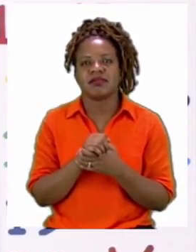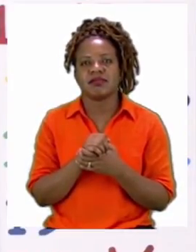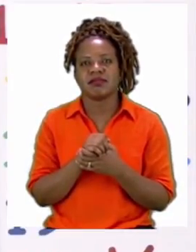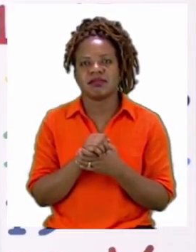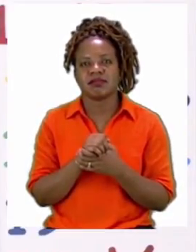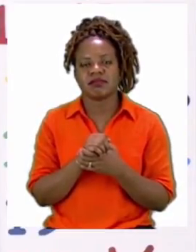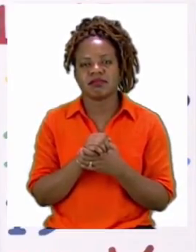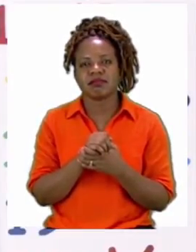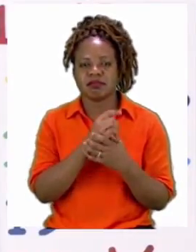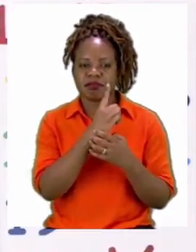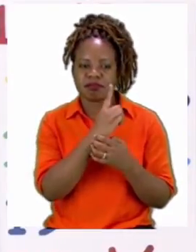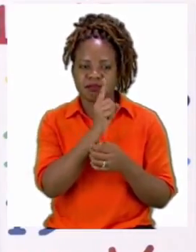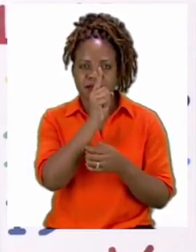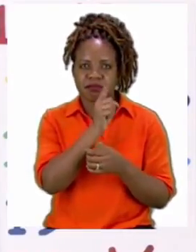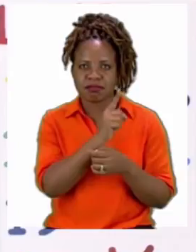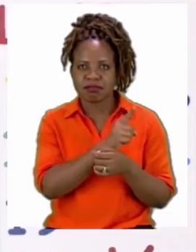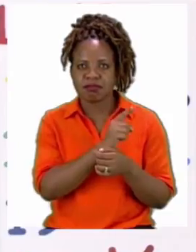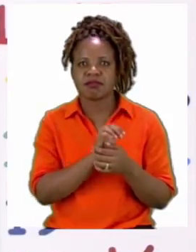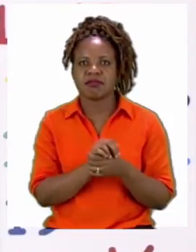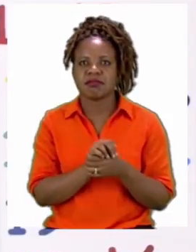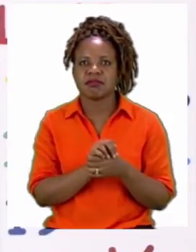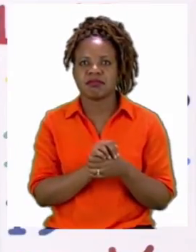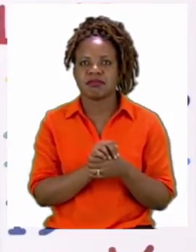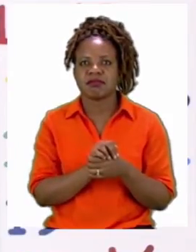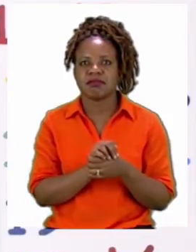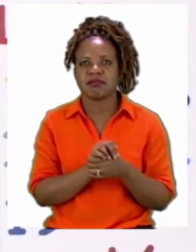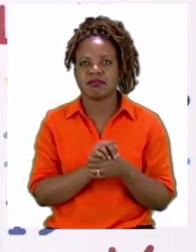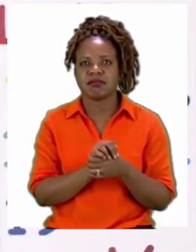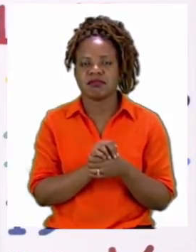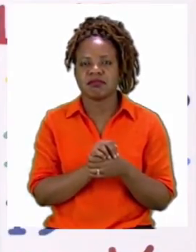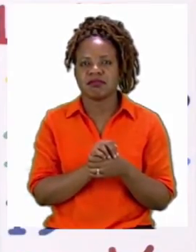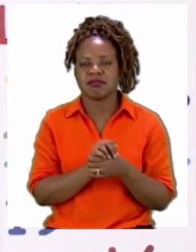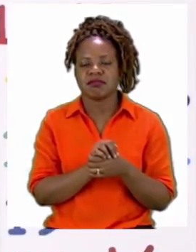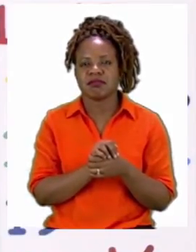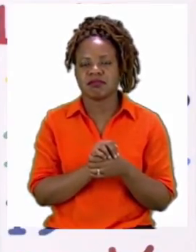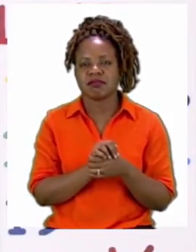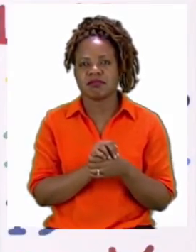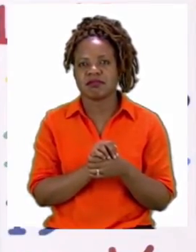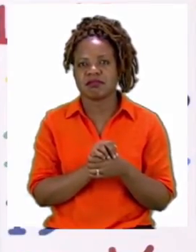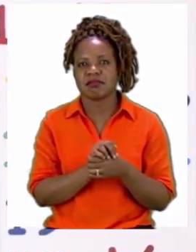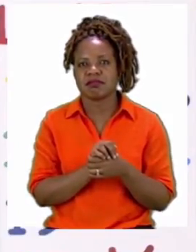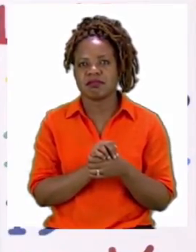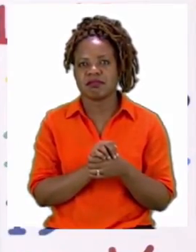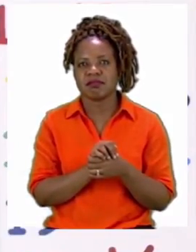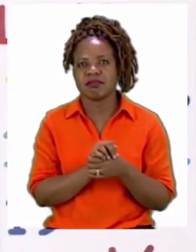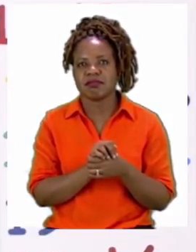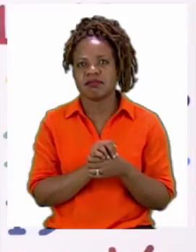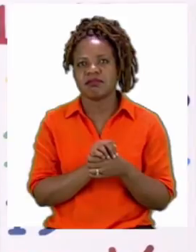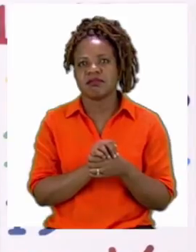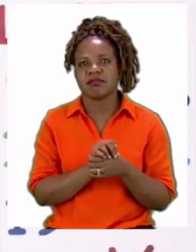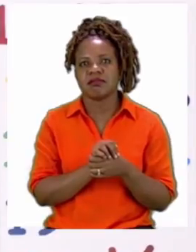will cancel whatever number he has there and then give 1 to Mr.